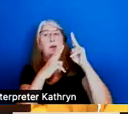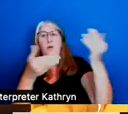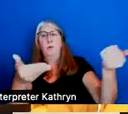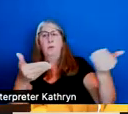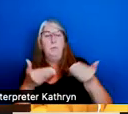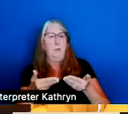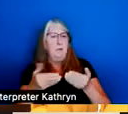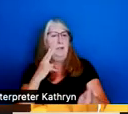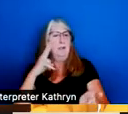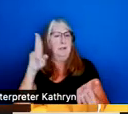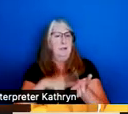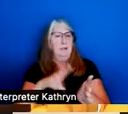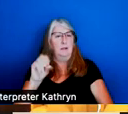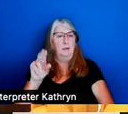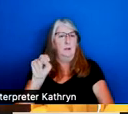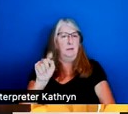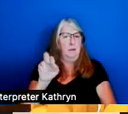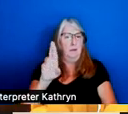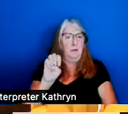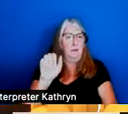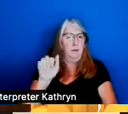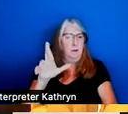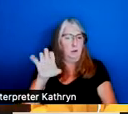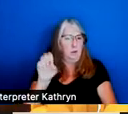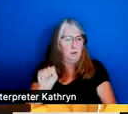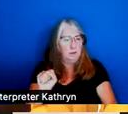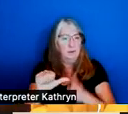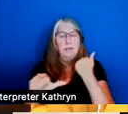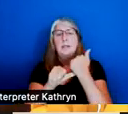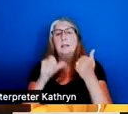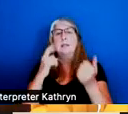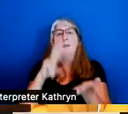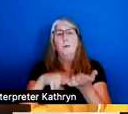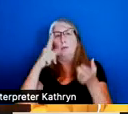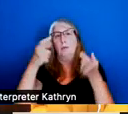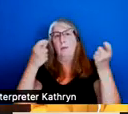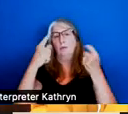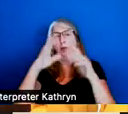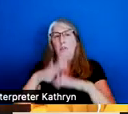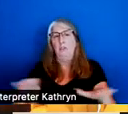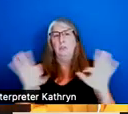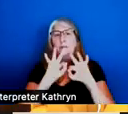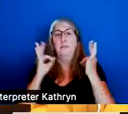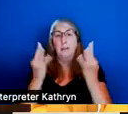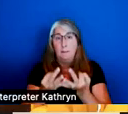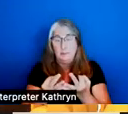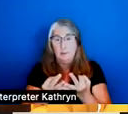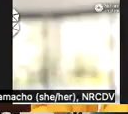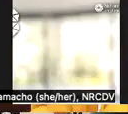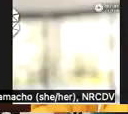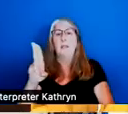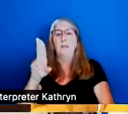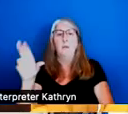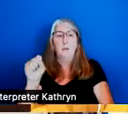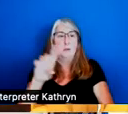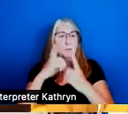welcome Secretary Contreras, Assistant Secretary for the Administration for Children and Families at the U.S. Department